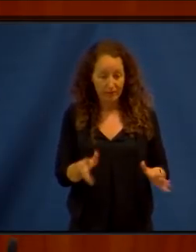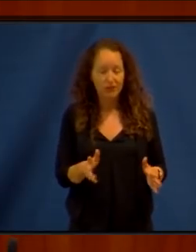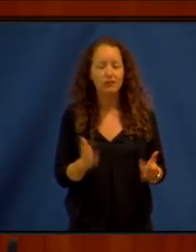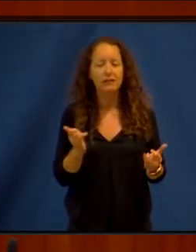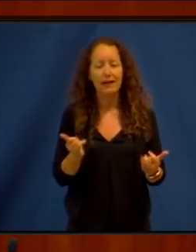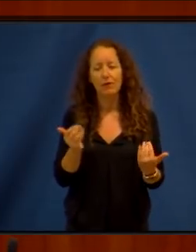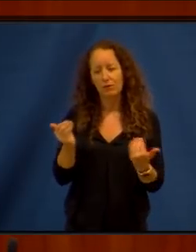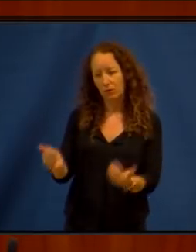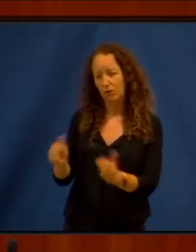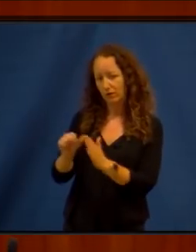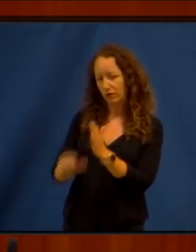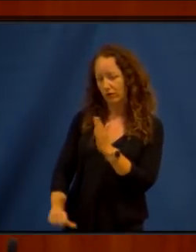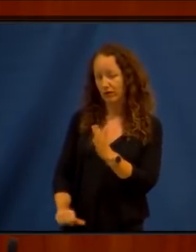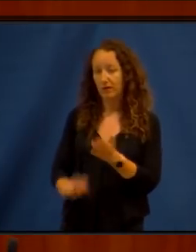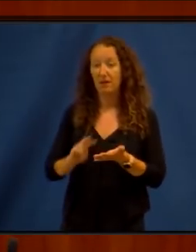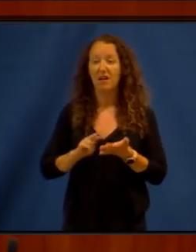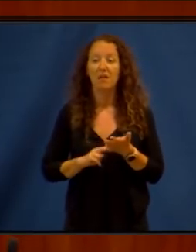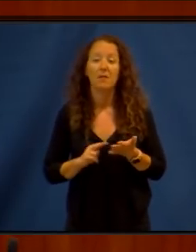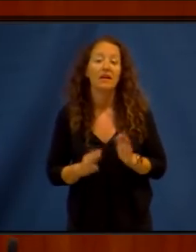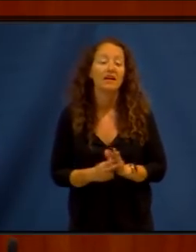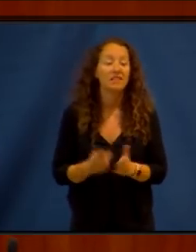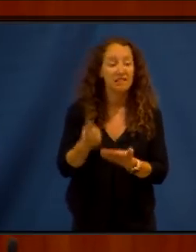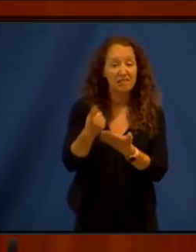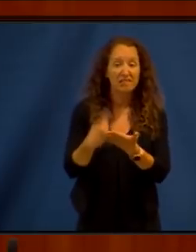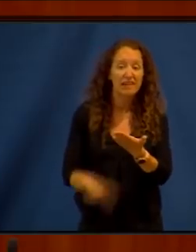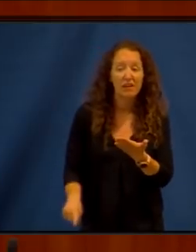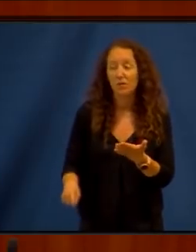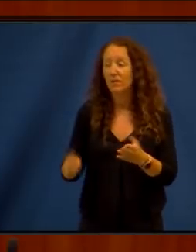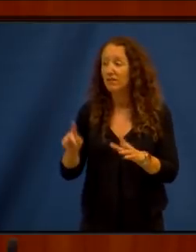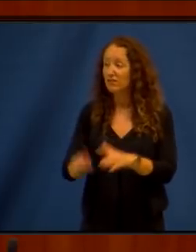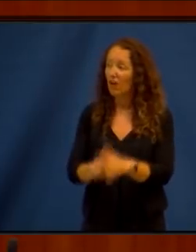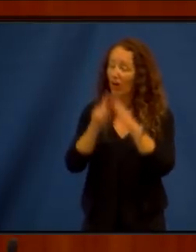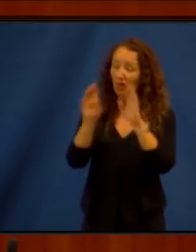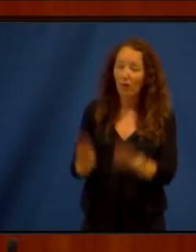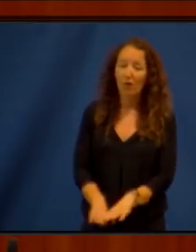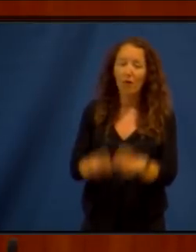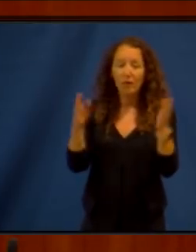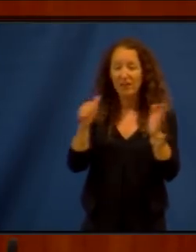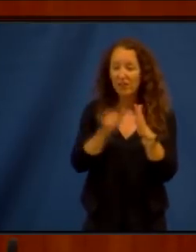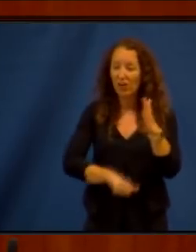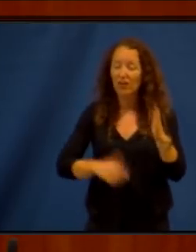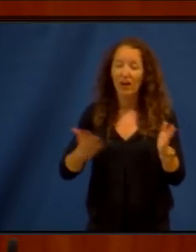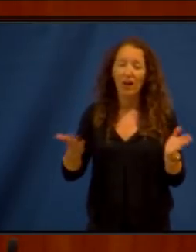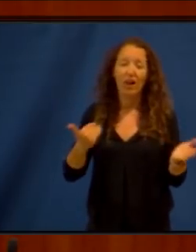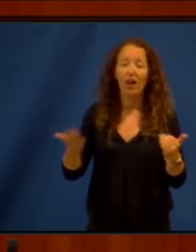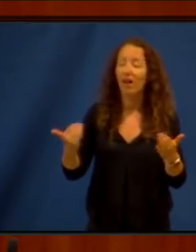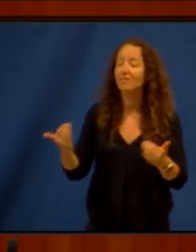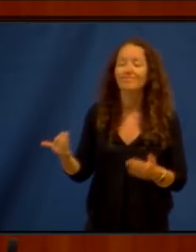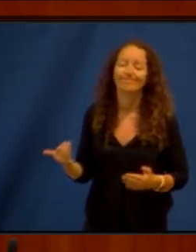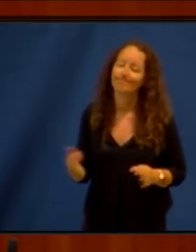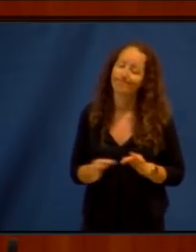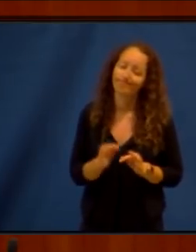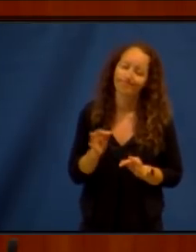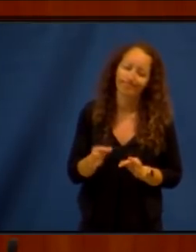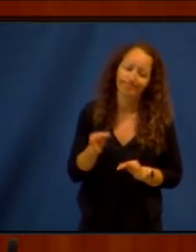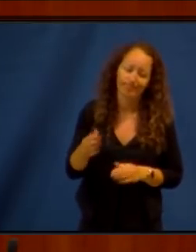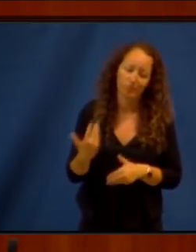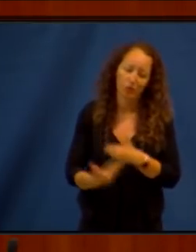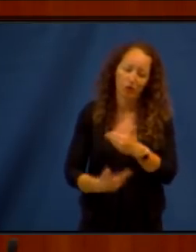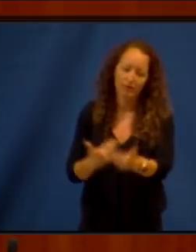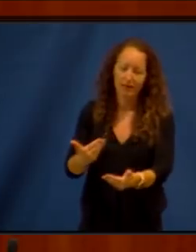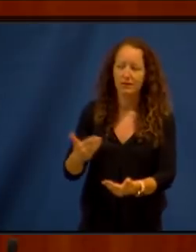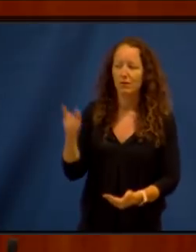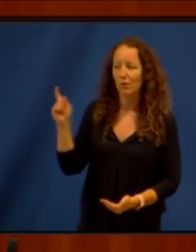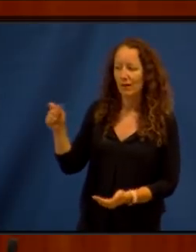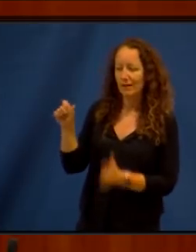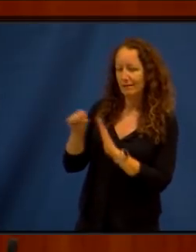rollout isn't going to happen immediately. Tomorrow is the effective date, but we all have to get waivers approved from the state before